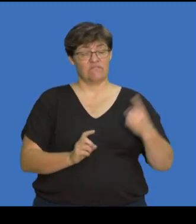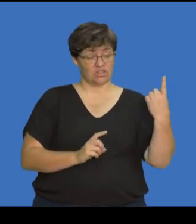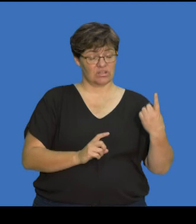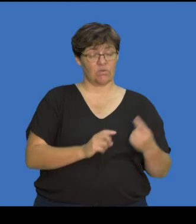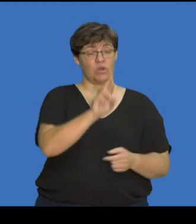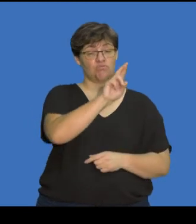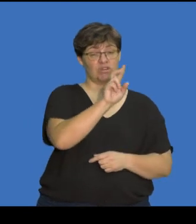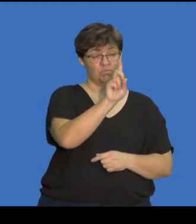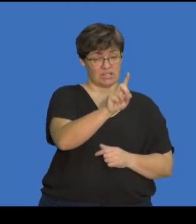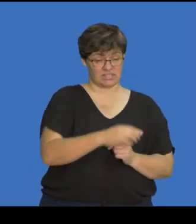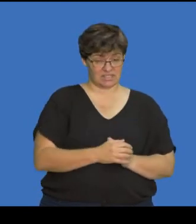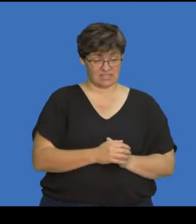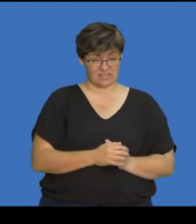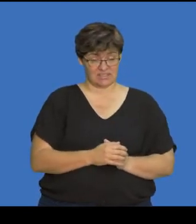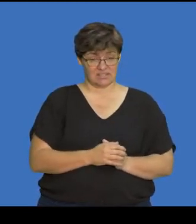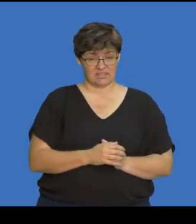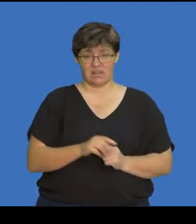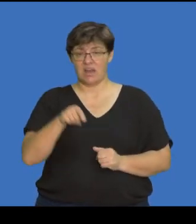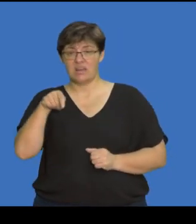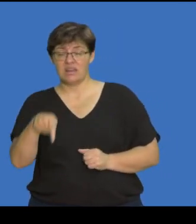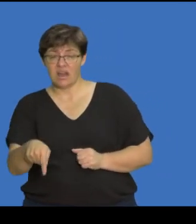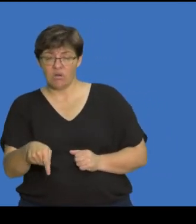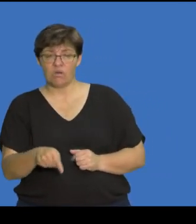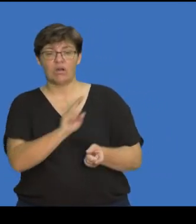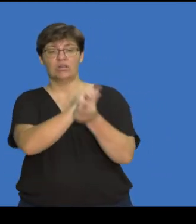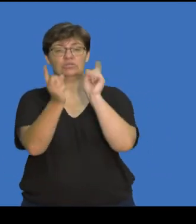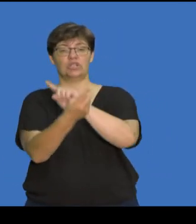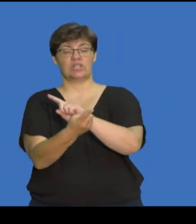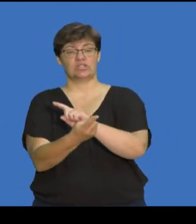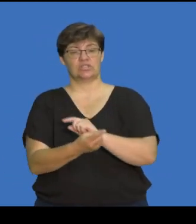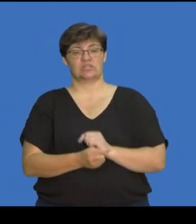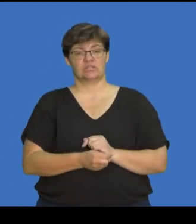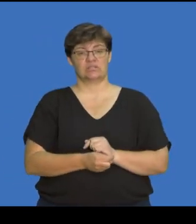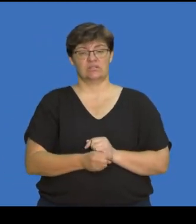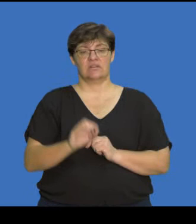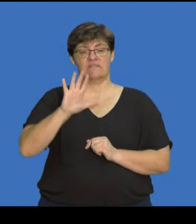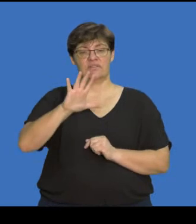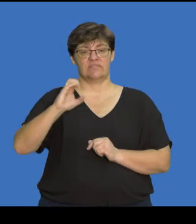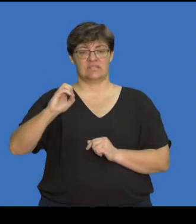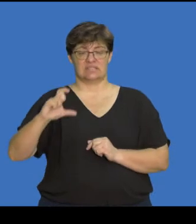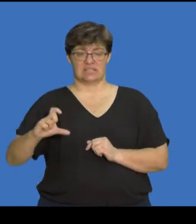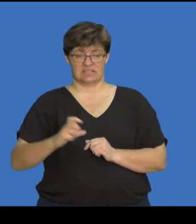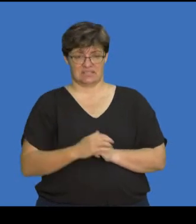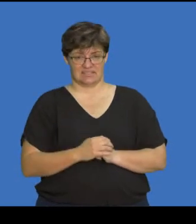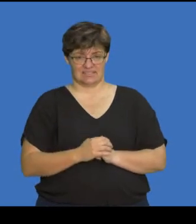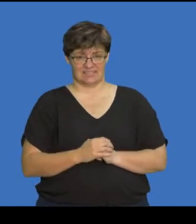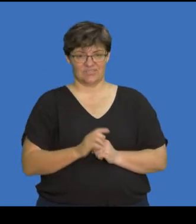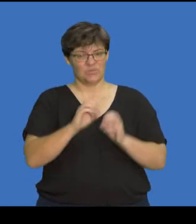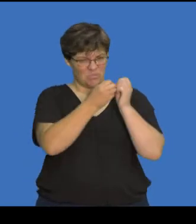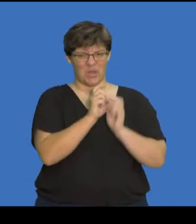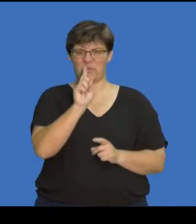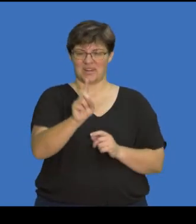was 1 Rand. It now changes to 50 cents per unit. So what are we